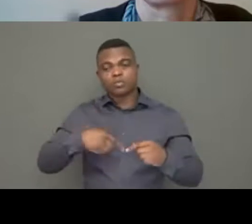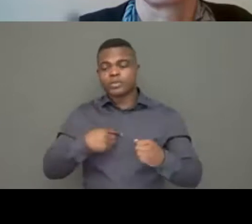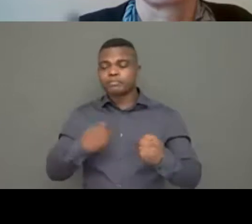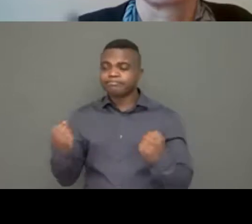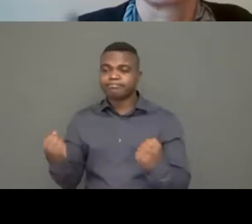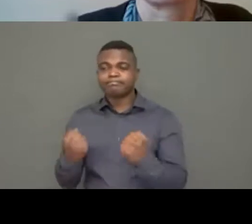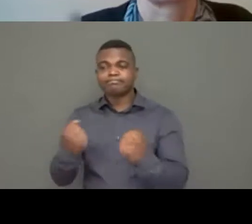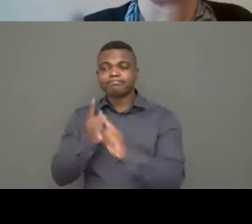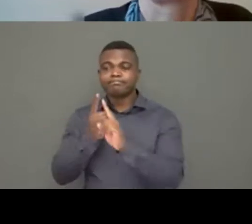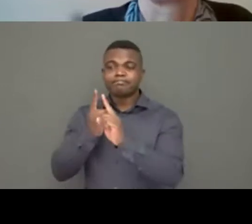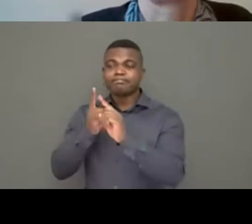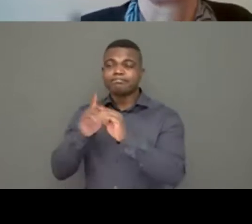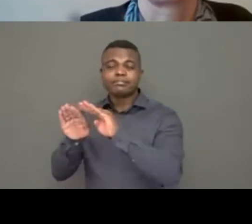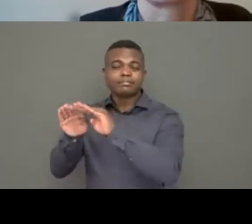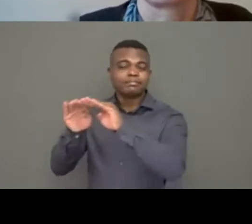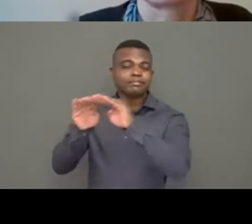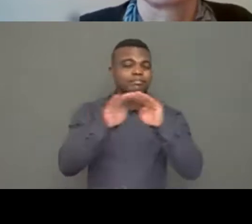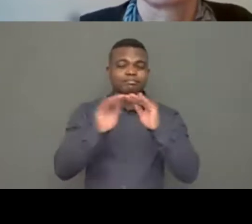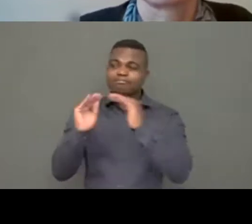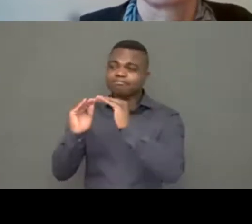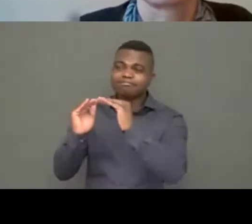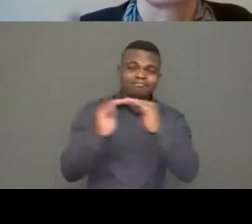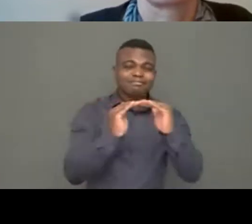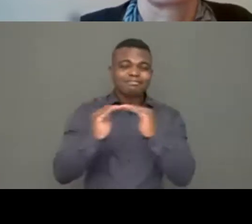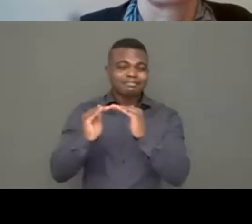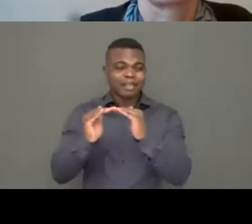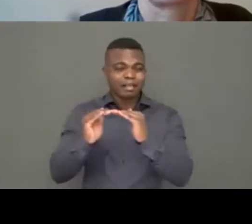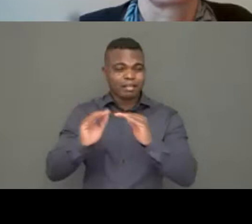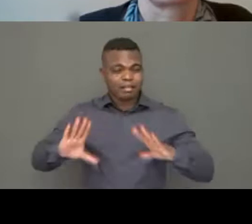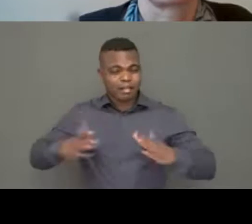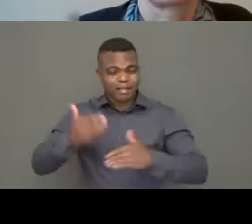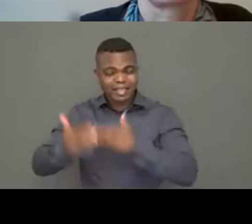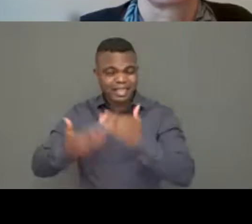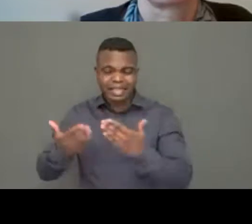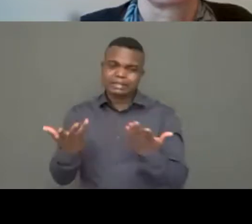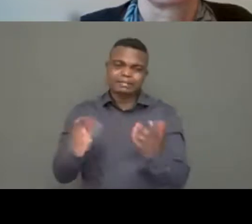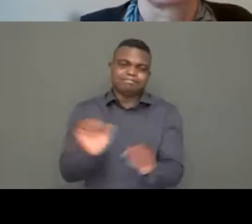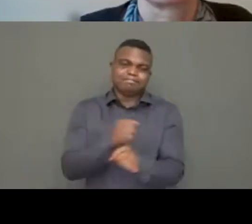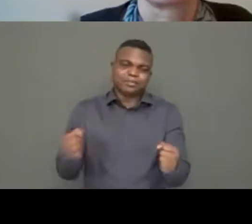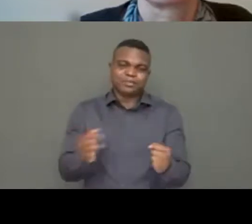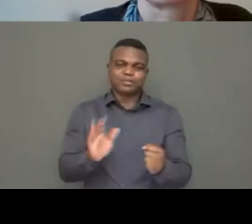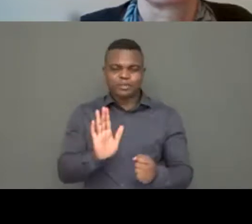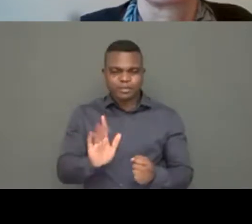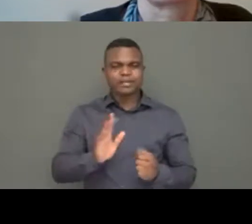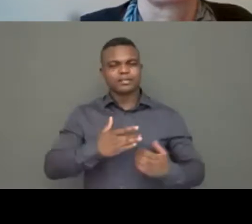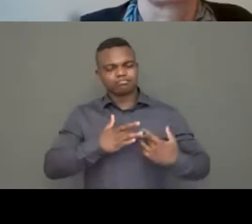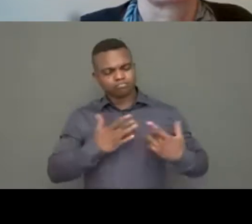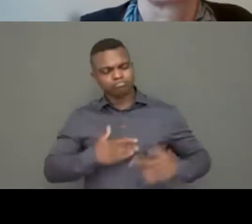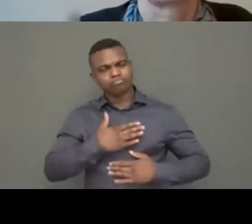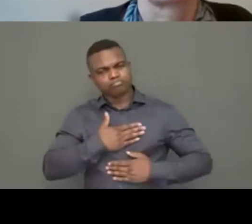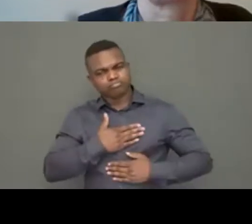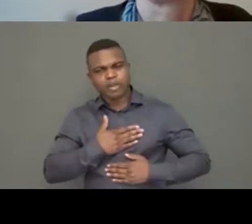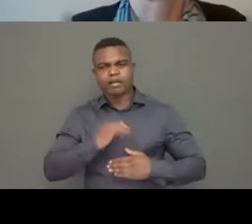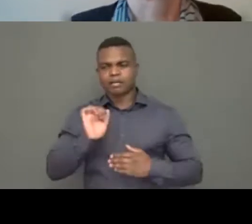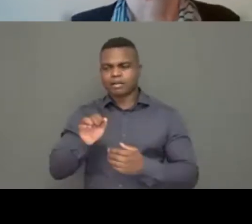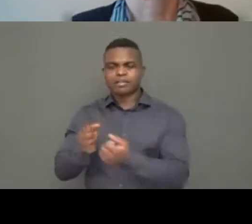those problems. So and we cannot force private companies to hire persons with disabilities or put a quota